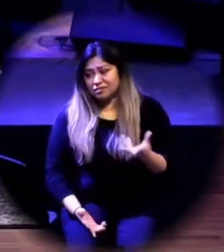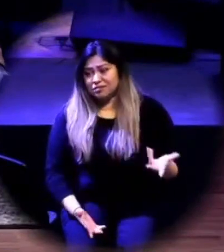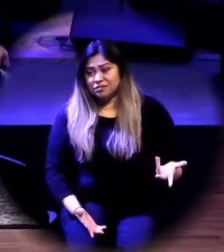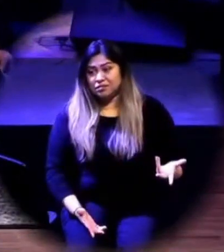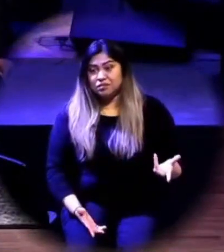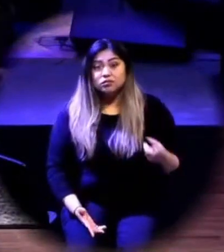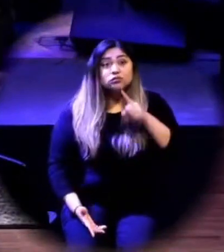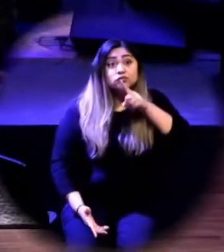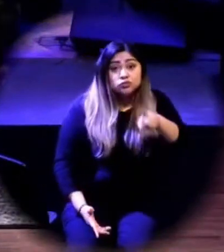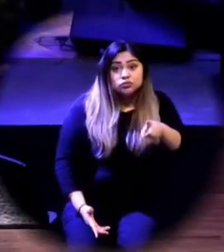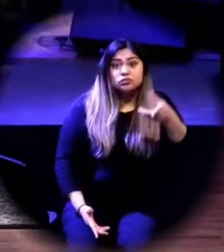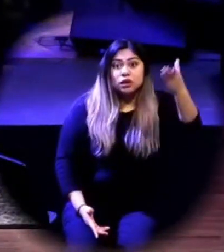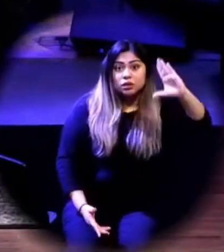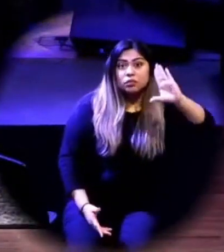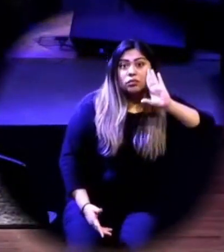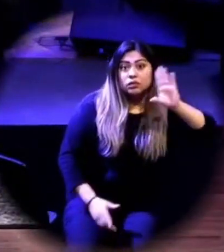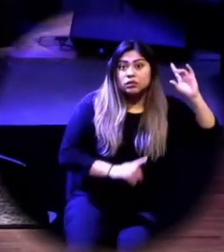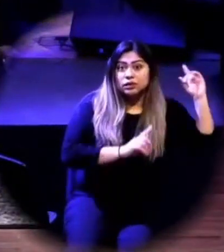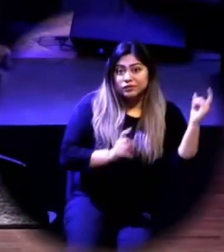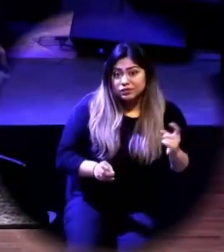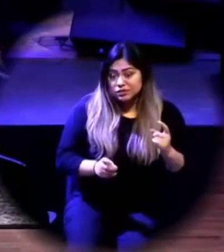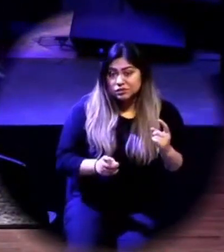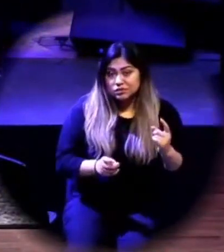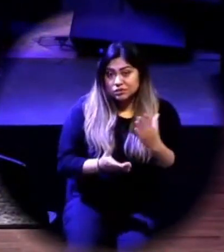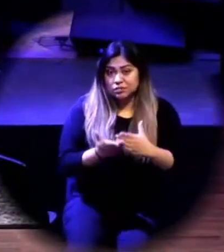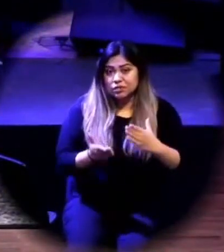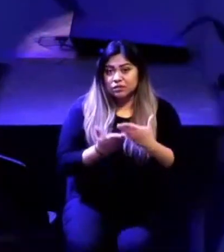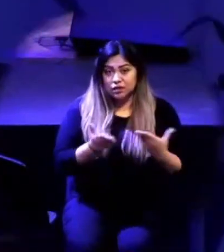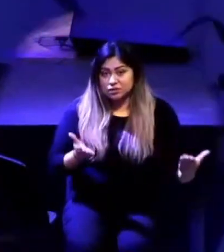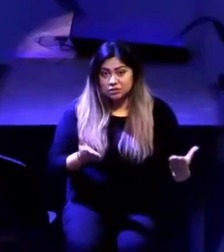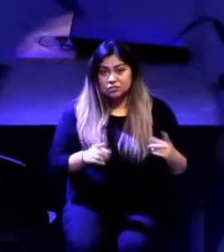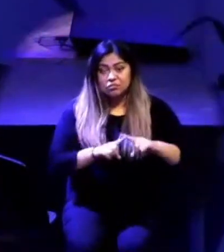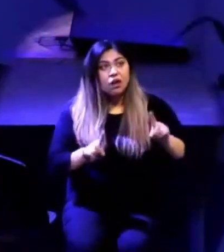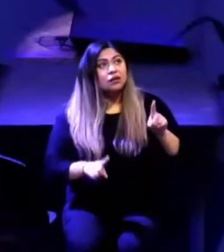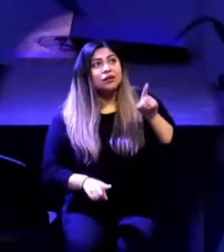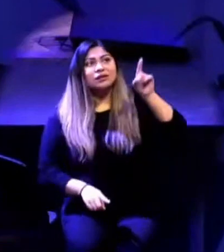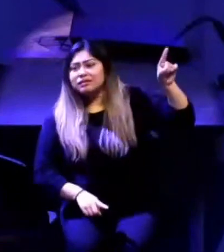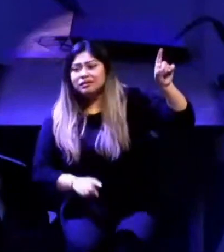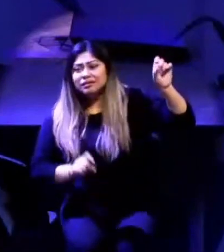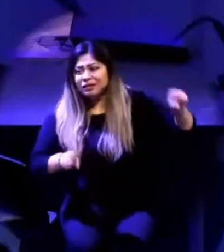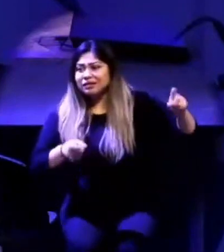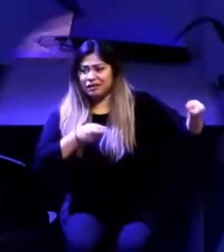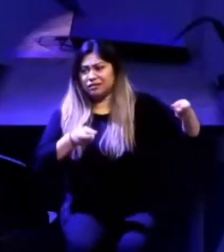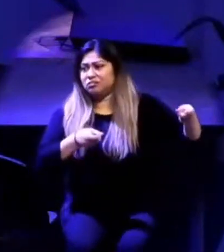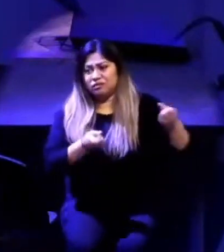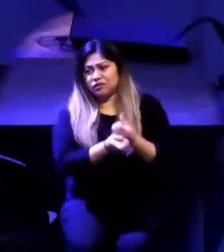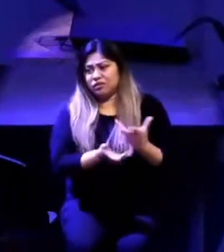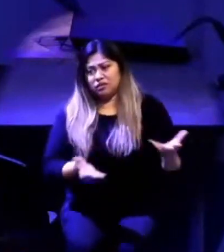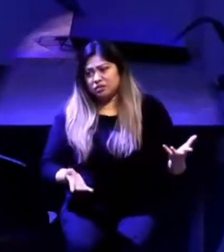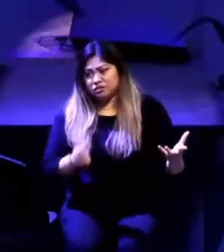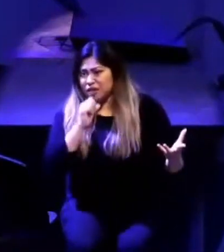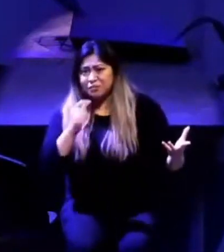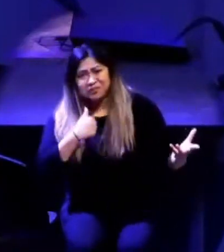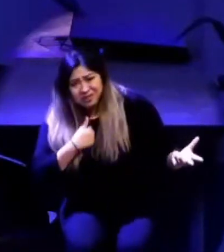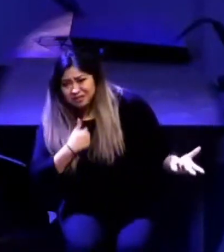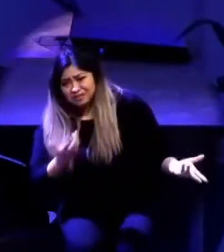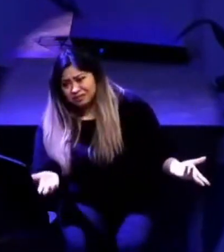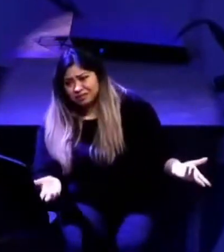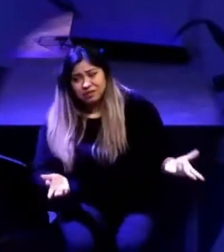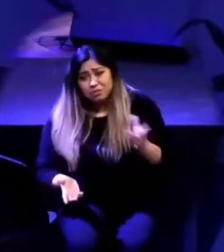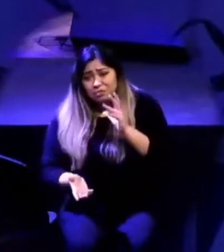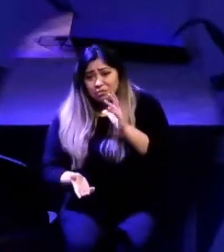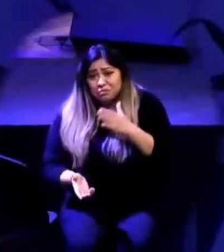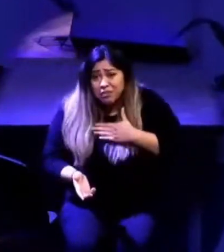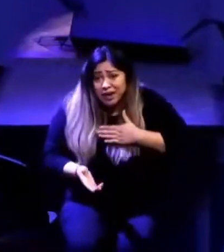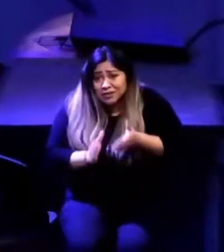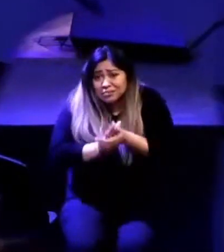give us anything he can't handle. Like, I'm actually not that great. My abilities are not